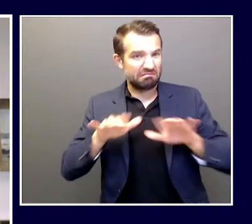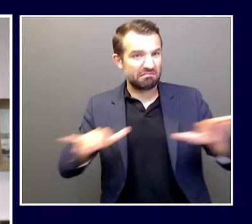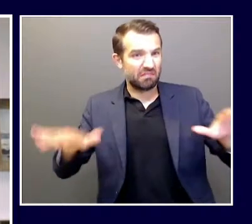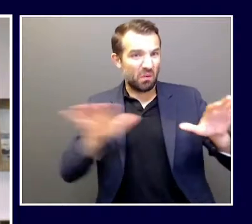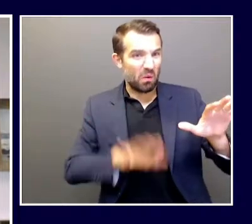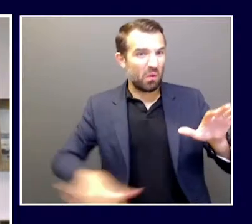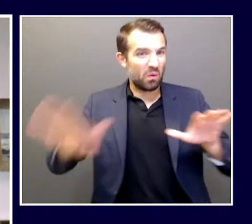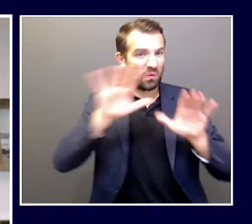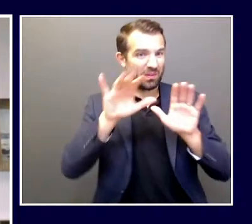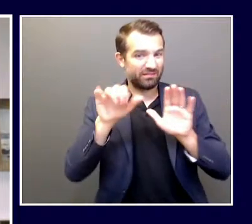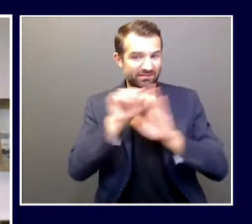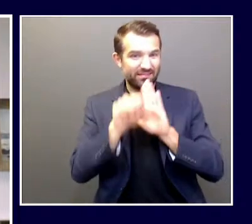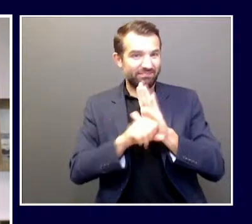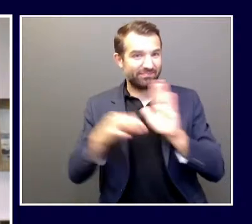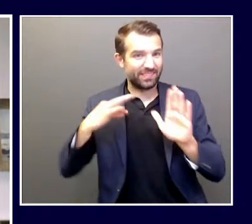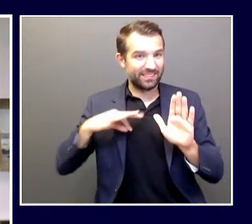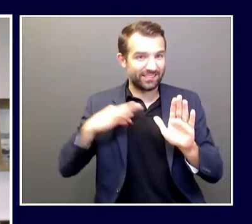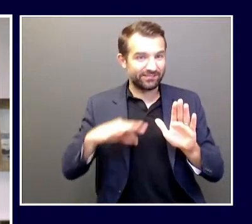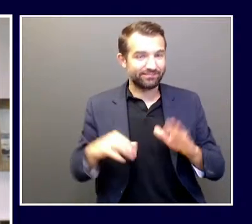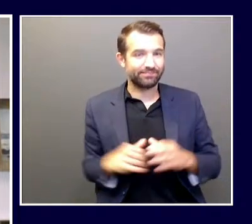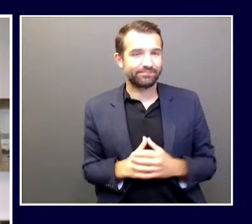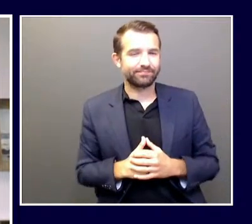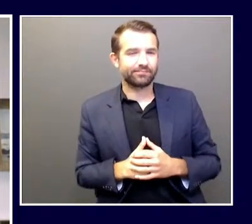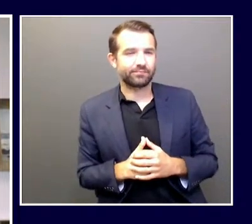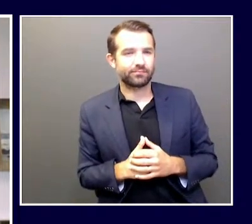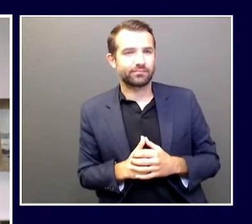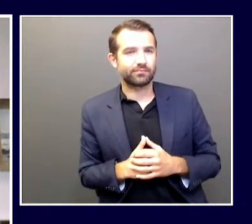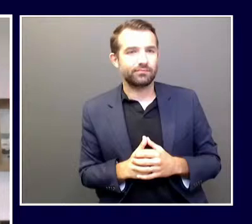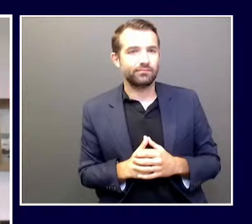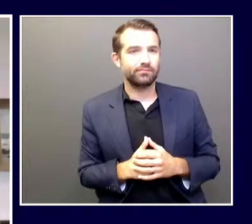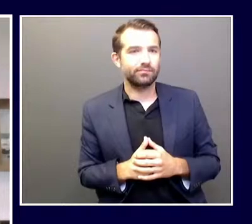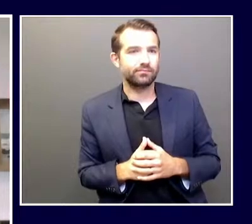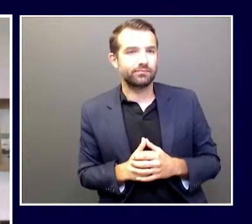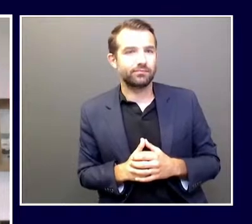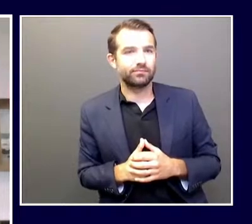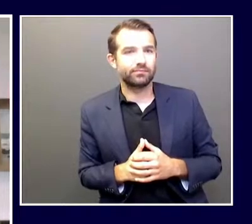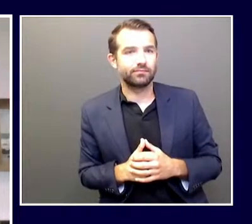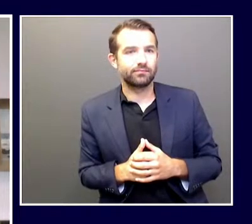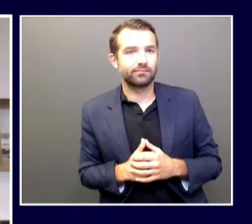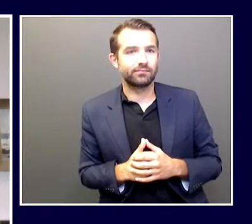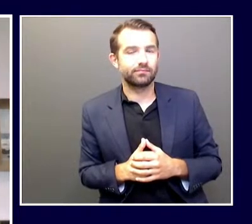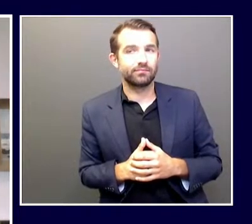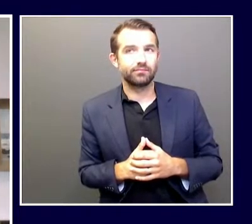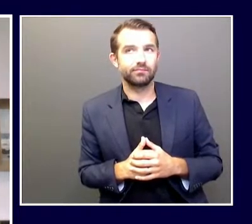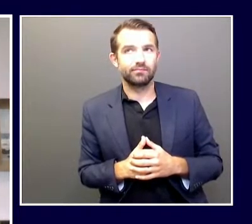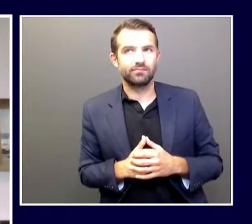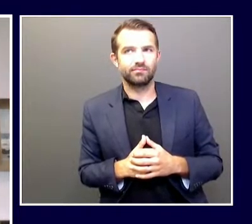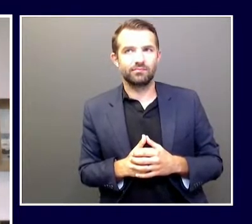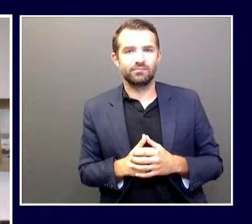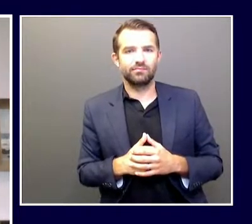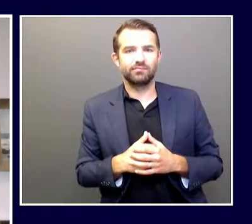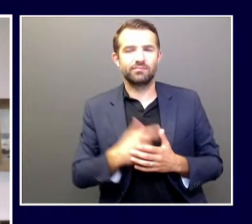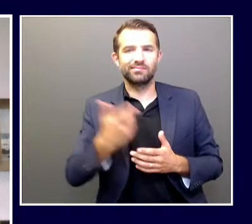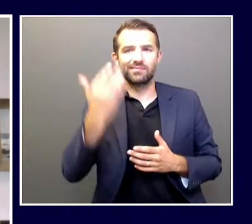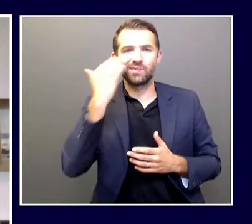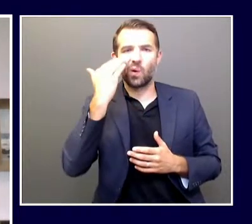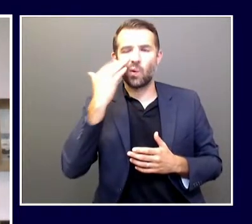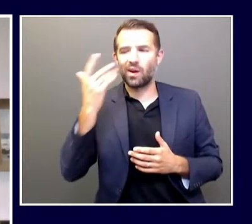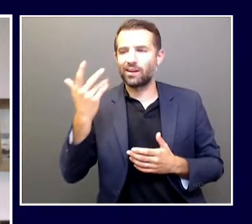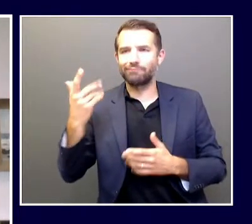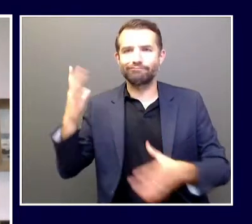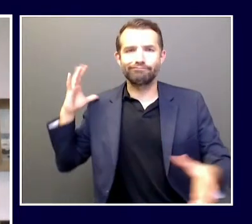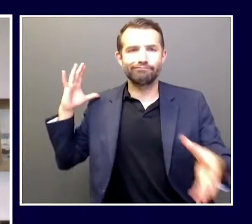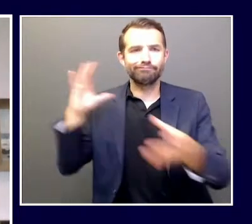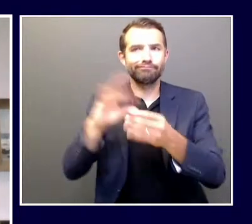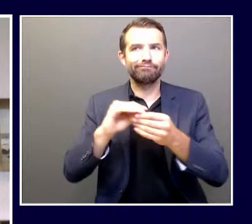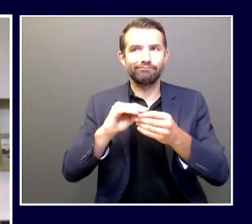to just what percentage of the cases in the state are the result of the Delta variant? Are